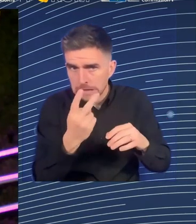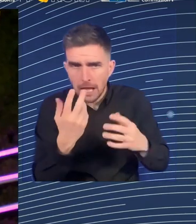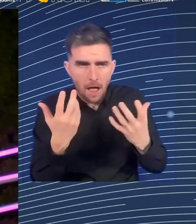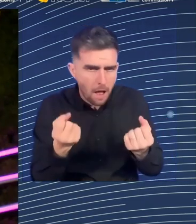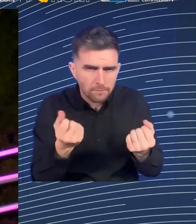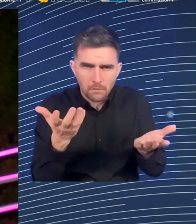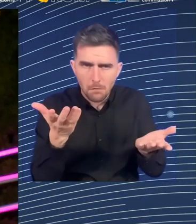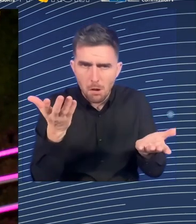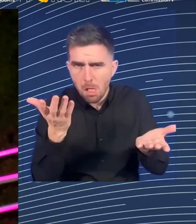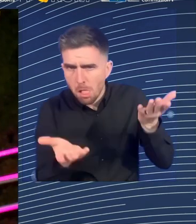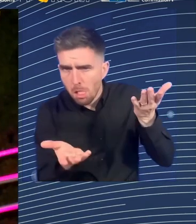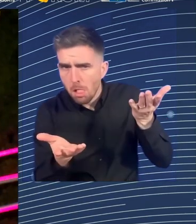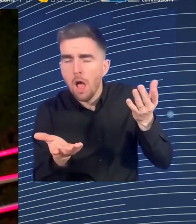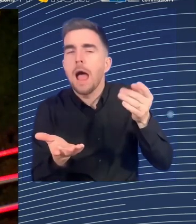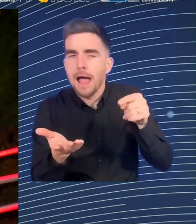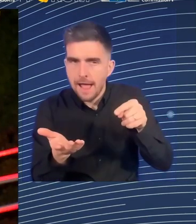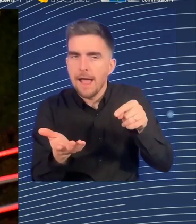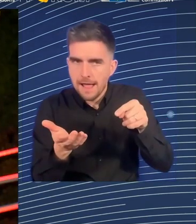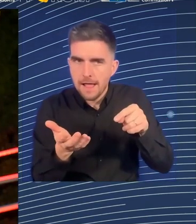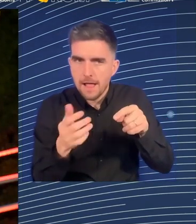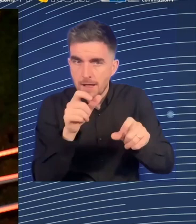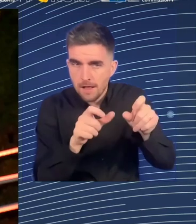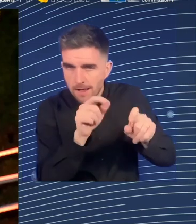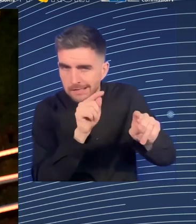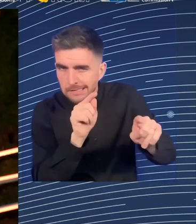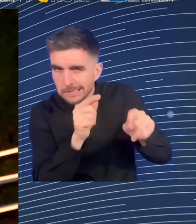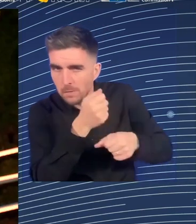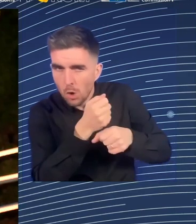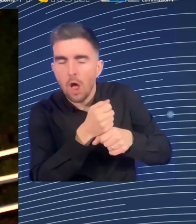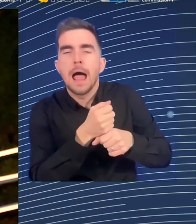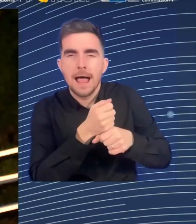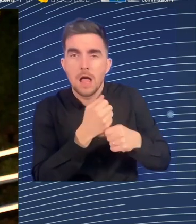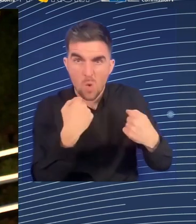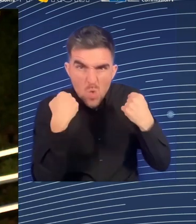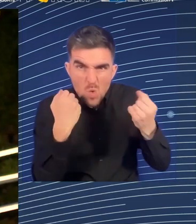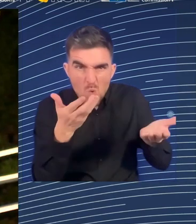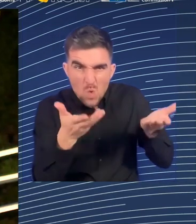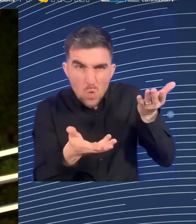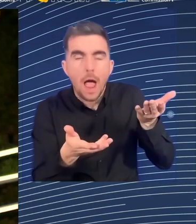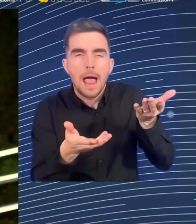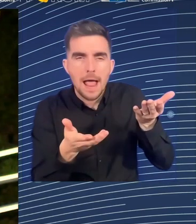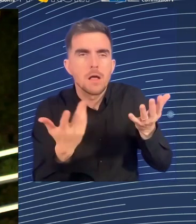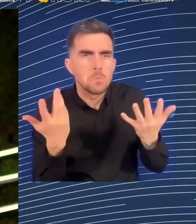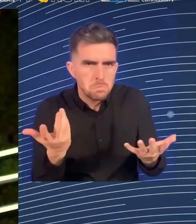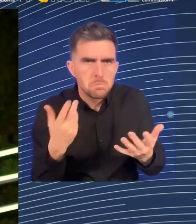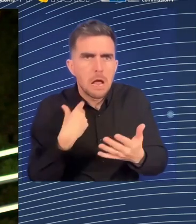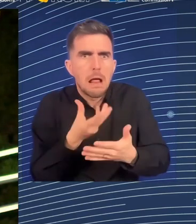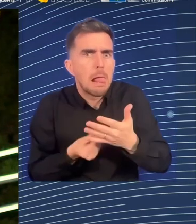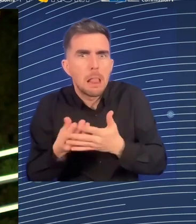example? Probably is not a skill shortage, but we saw because of the working conditions, because of the